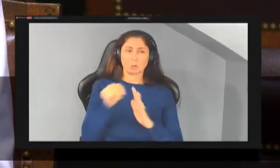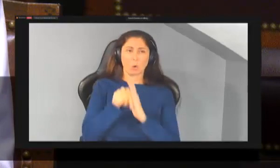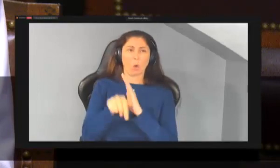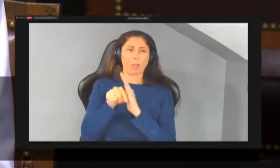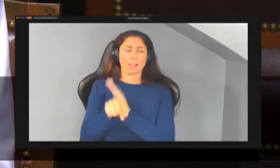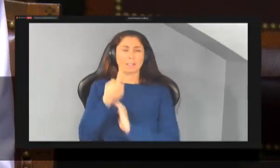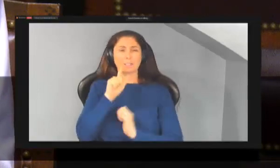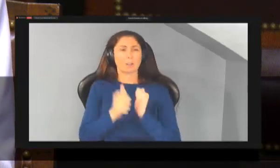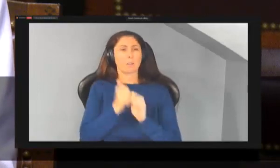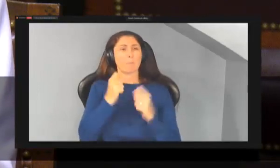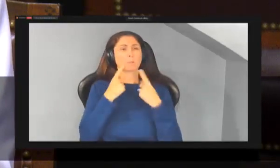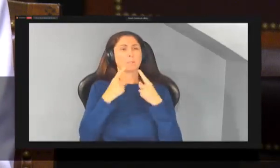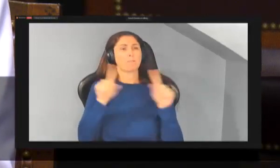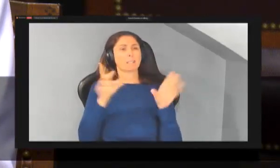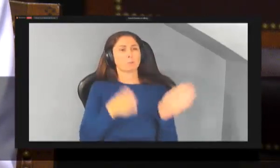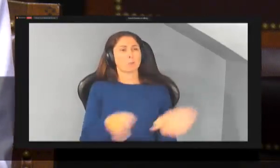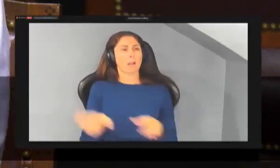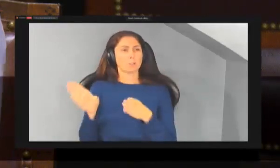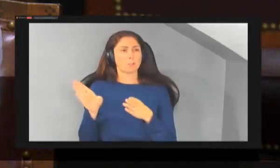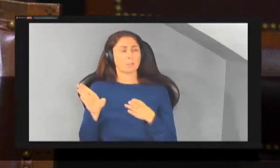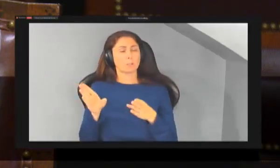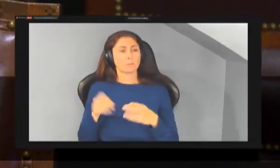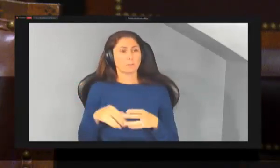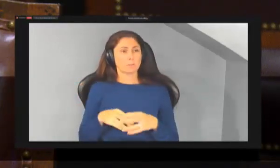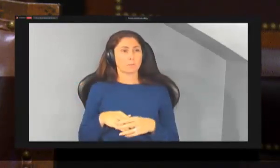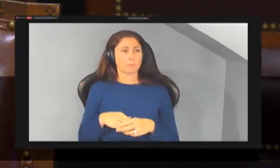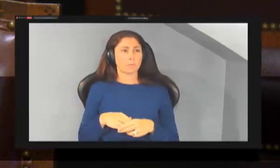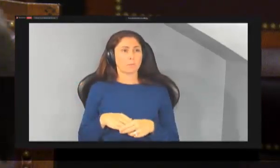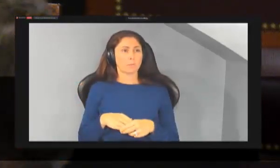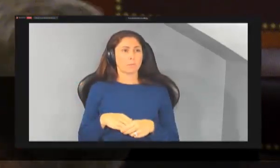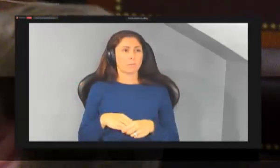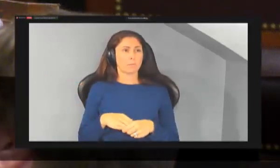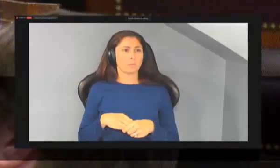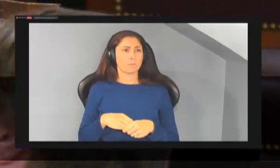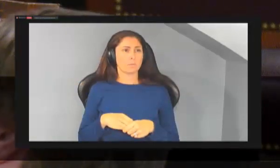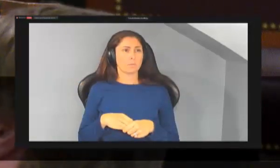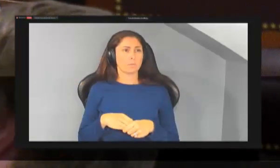effective strategy? And you can we bring them?